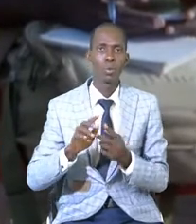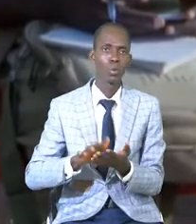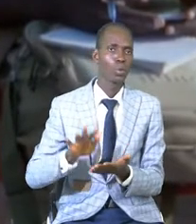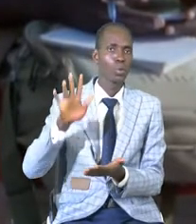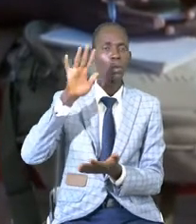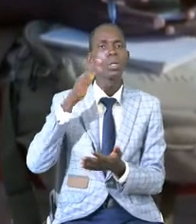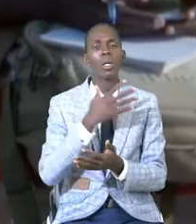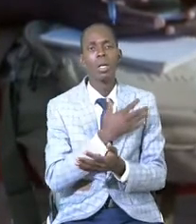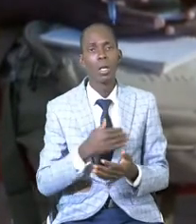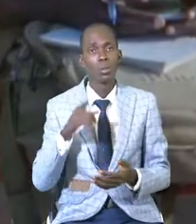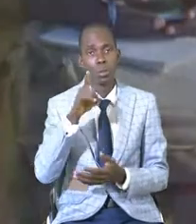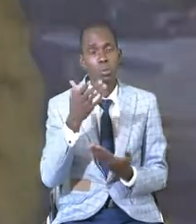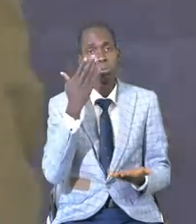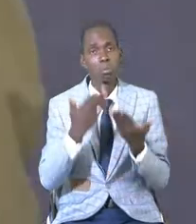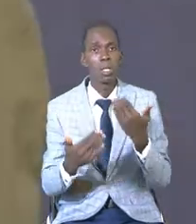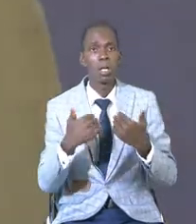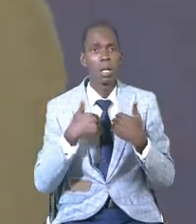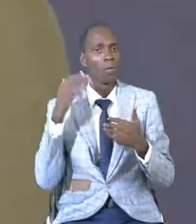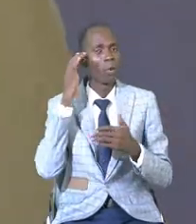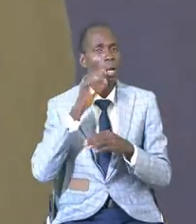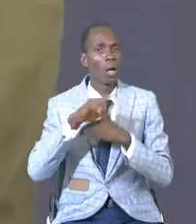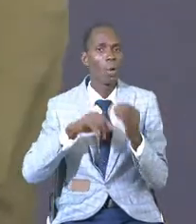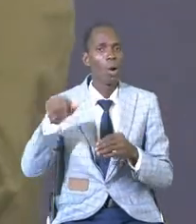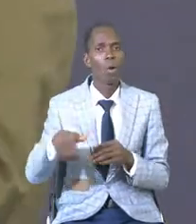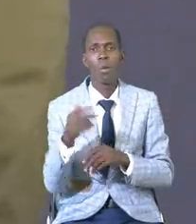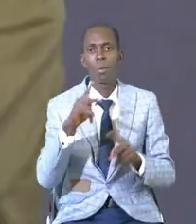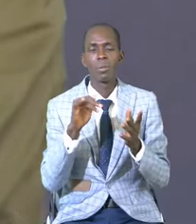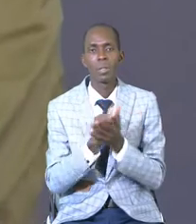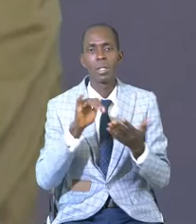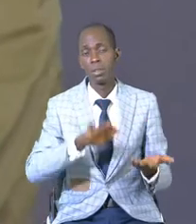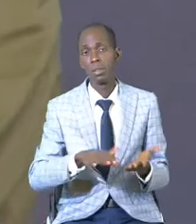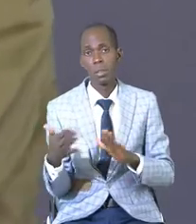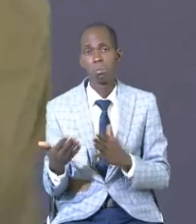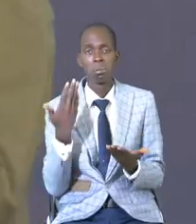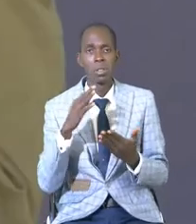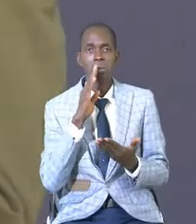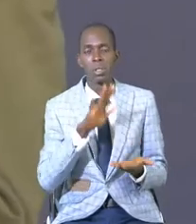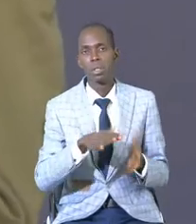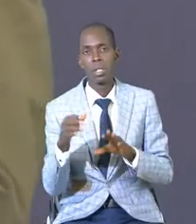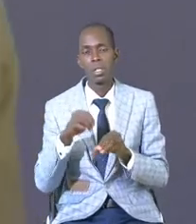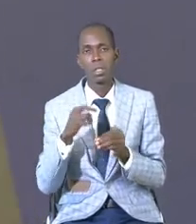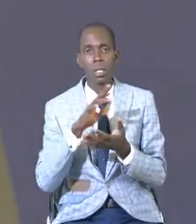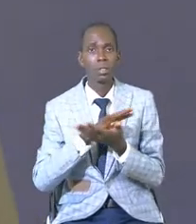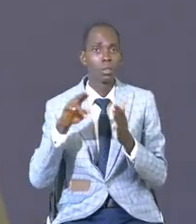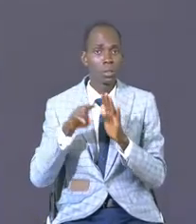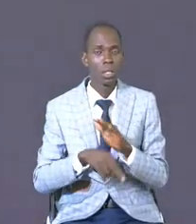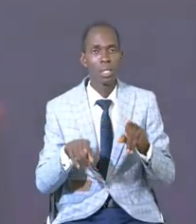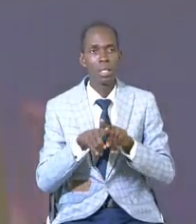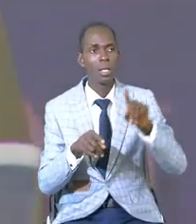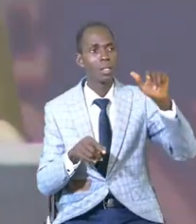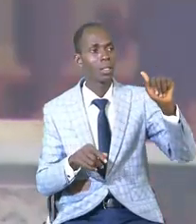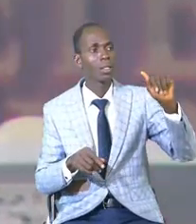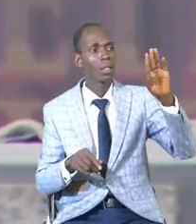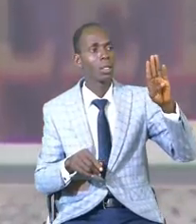about, you might have heard about other people that have died. Maybe they died in righteousness, like Abel. Abel